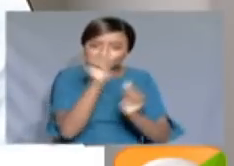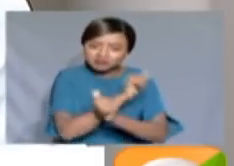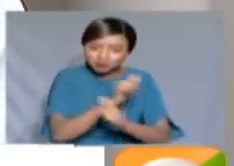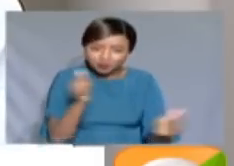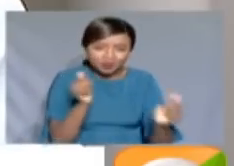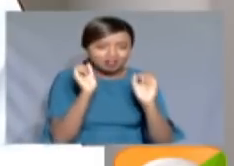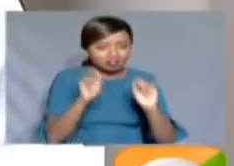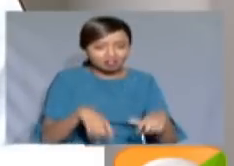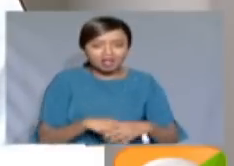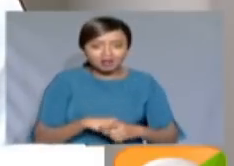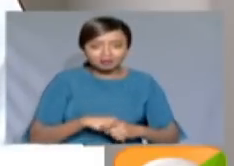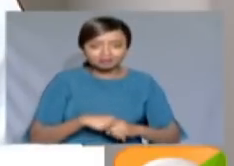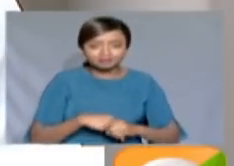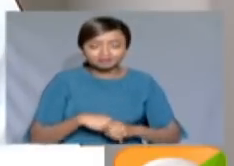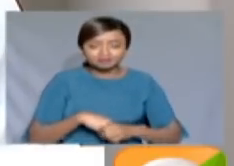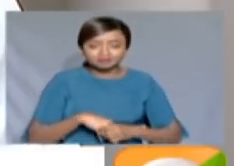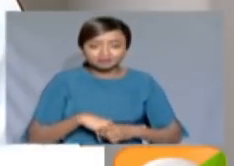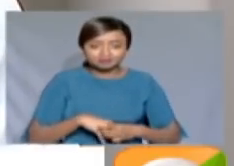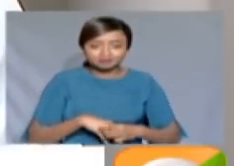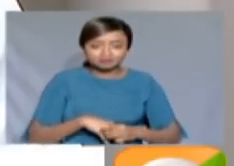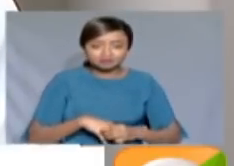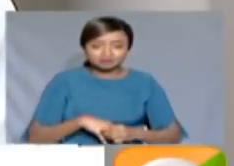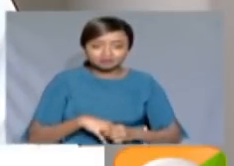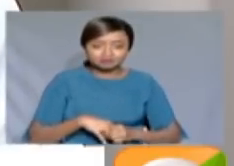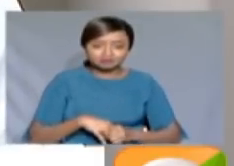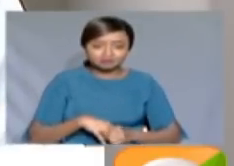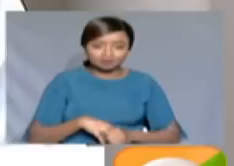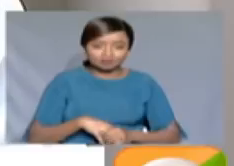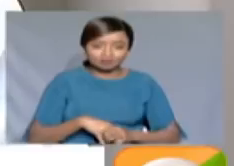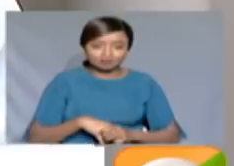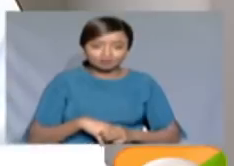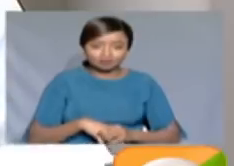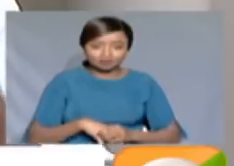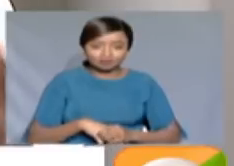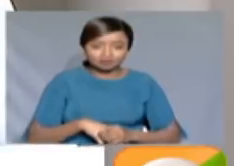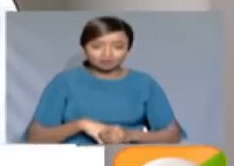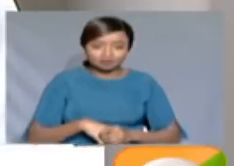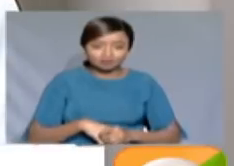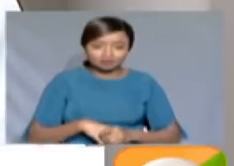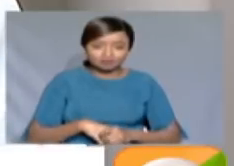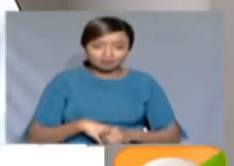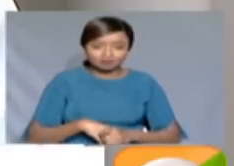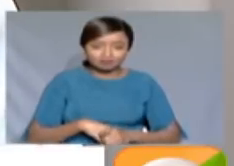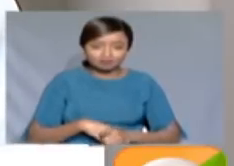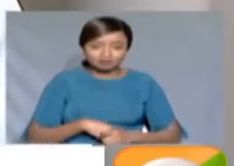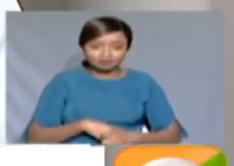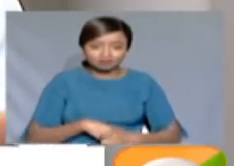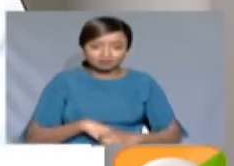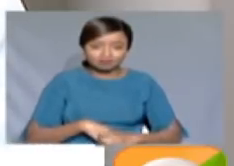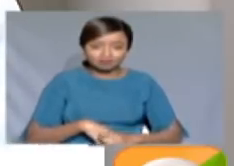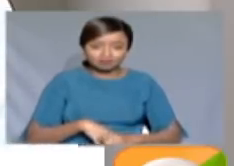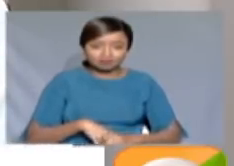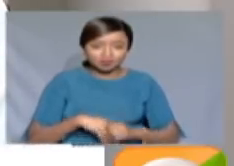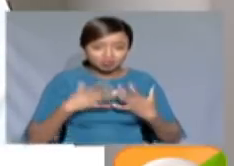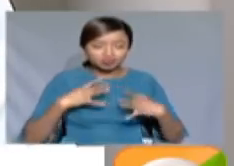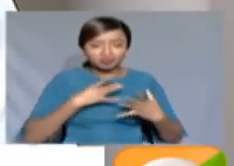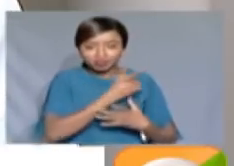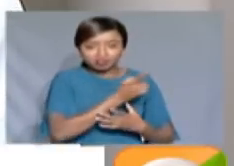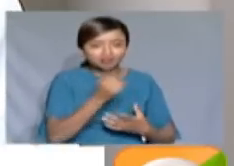animals, I think pastoralists are happy with the ongoing raining season, because this will mean that for the next few